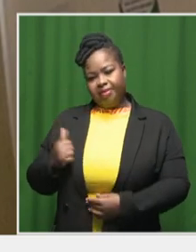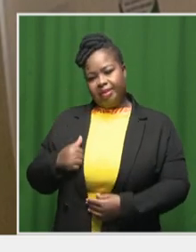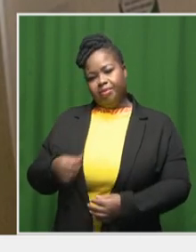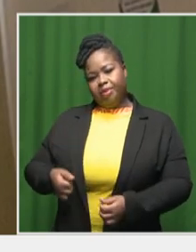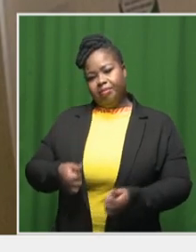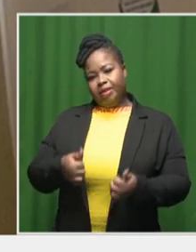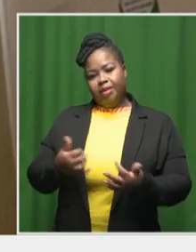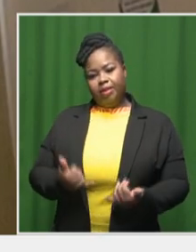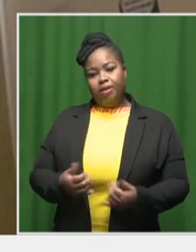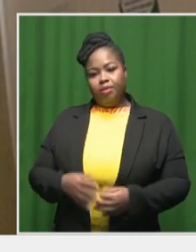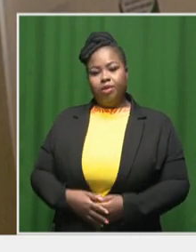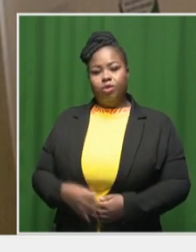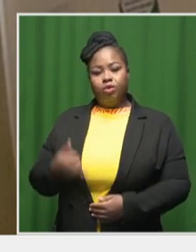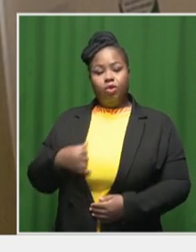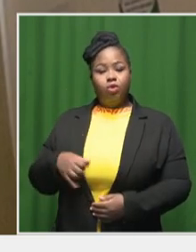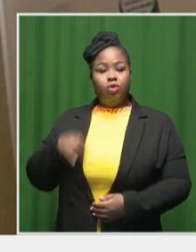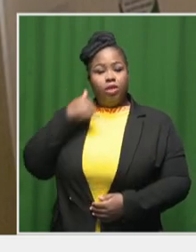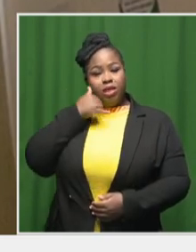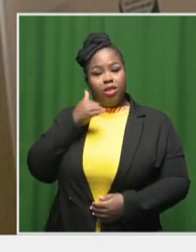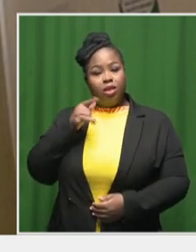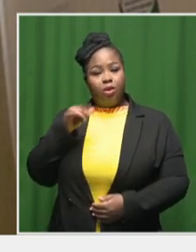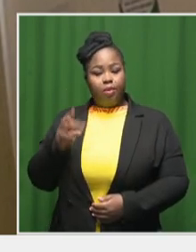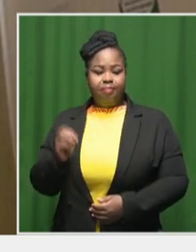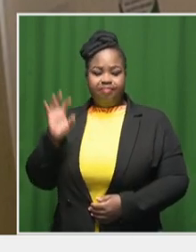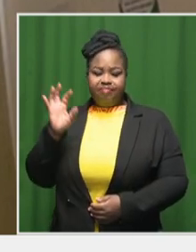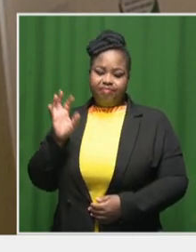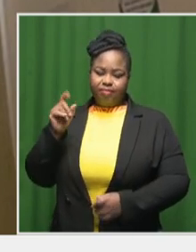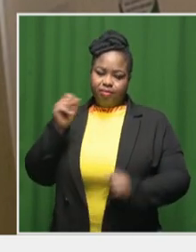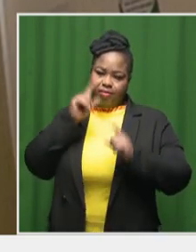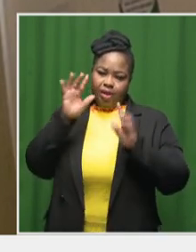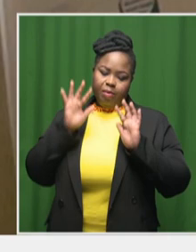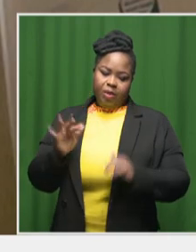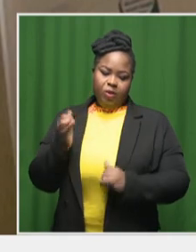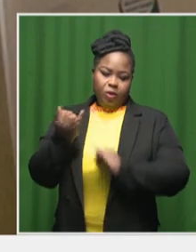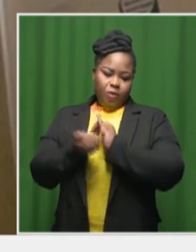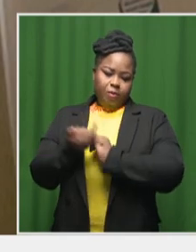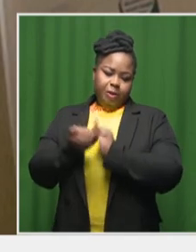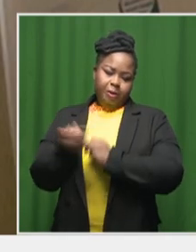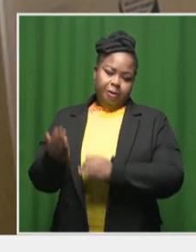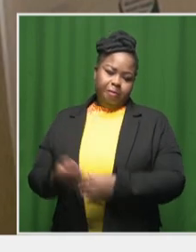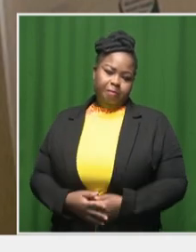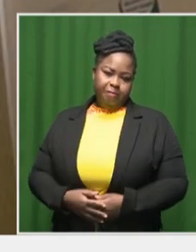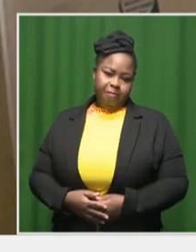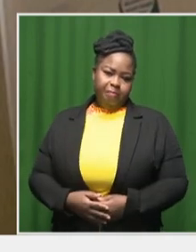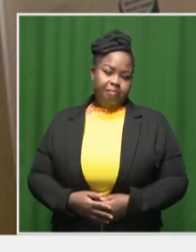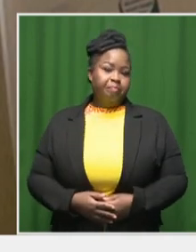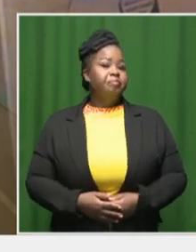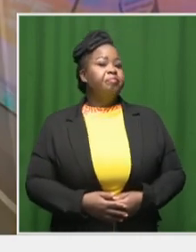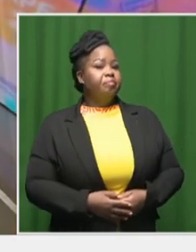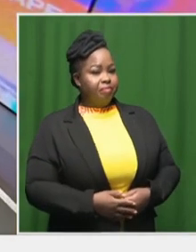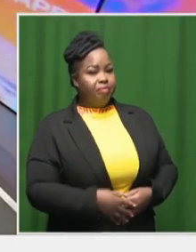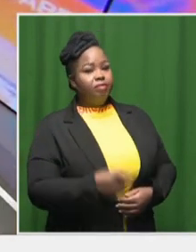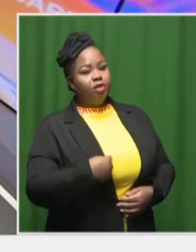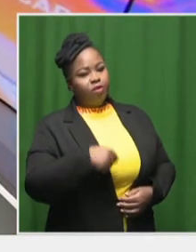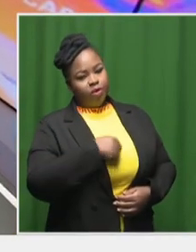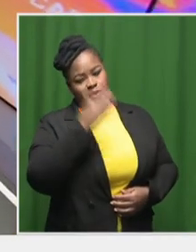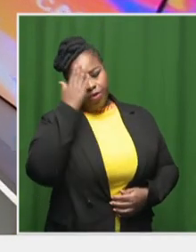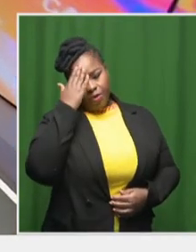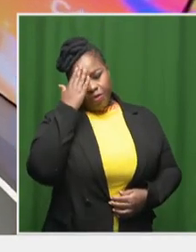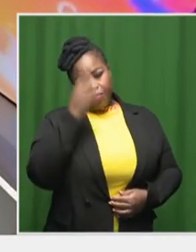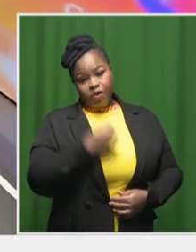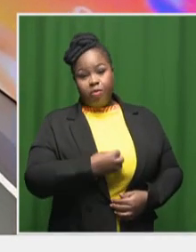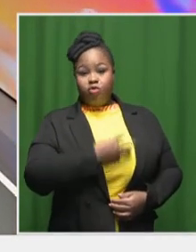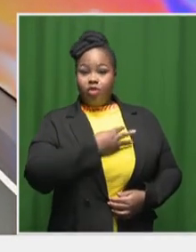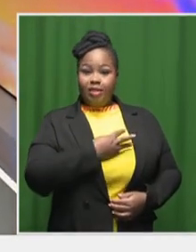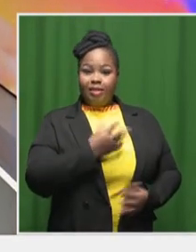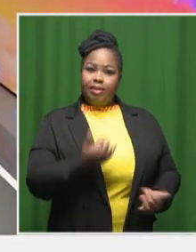with the Free State Rhinos, and the Telkom Netball League is really an amazing competition to be part of. Indeed. Now, we know that when it comes to the Proteas